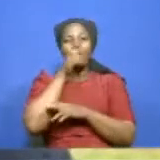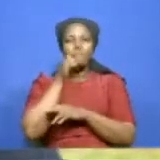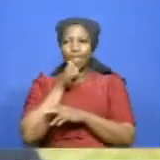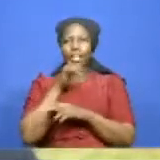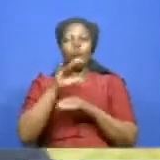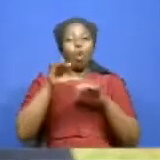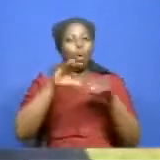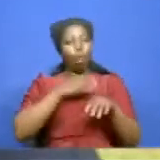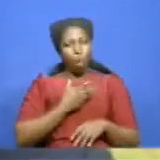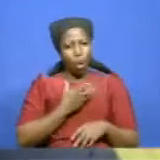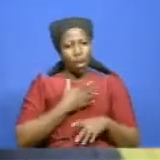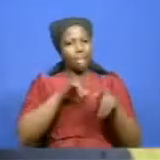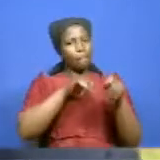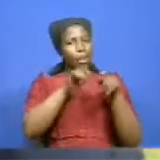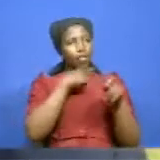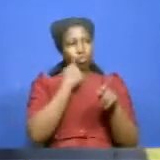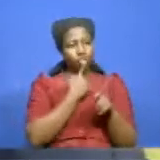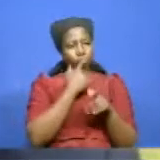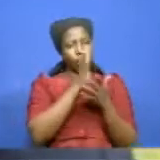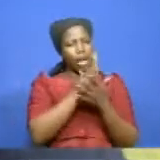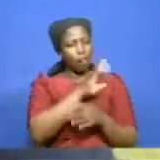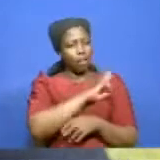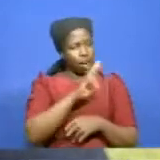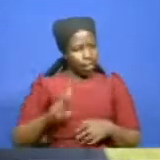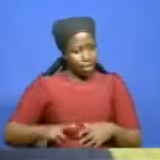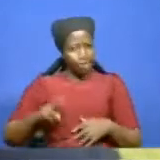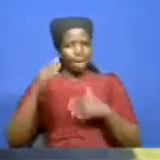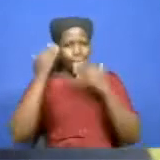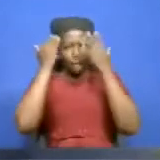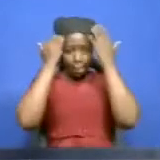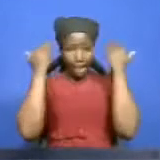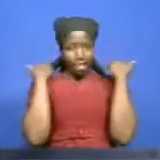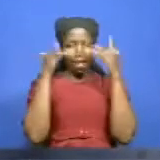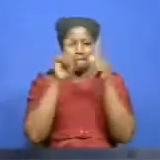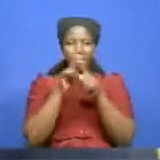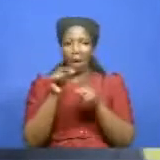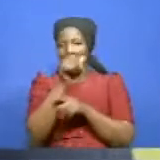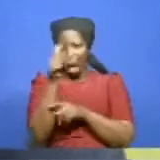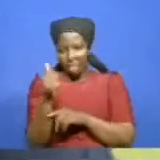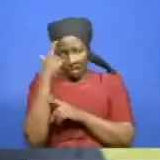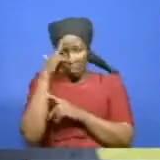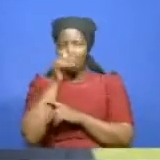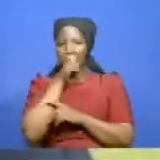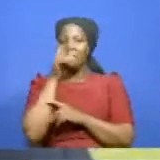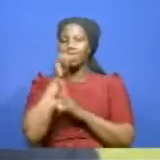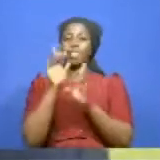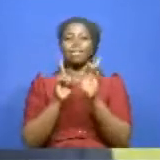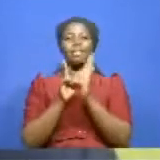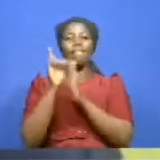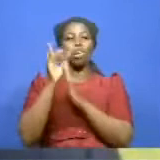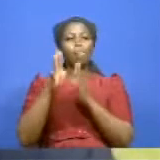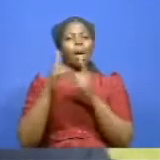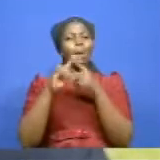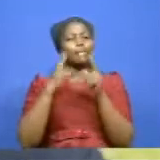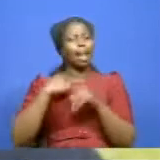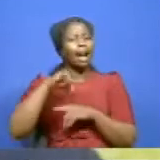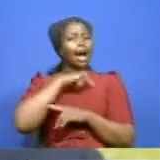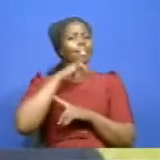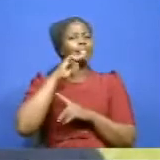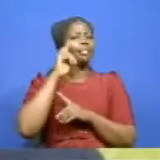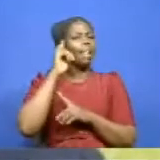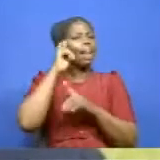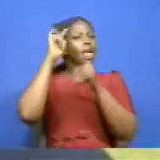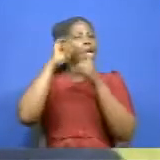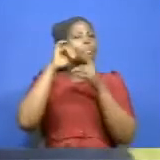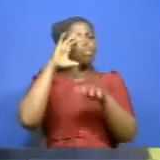the religious sisters and some by private developers. But we were seeking for